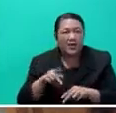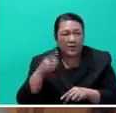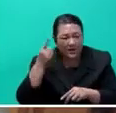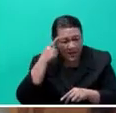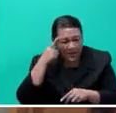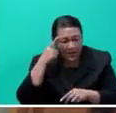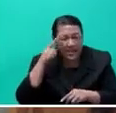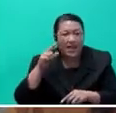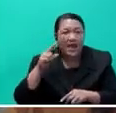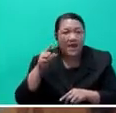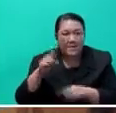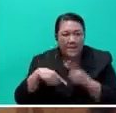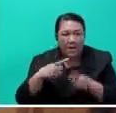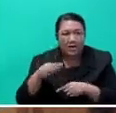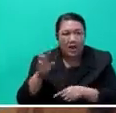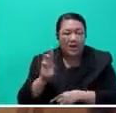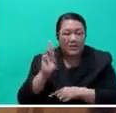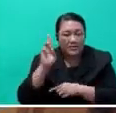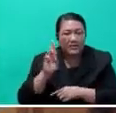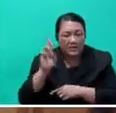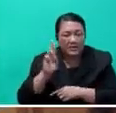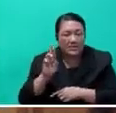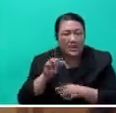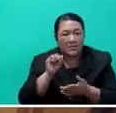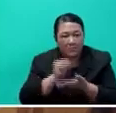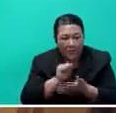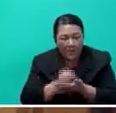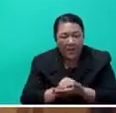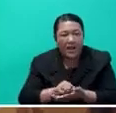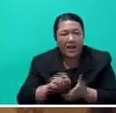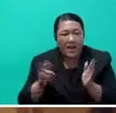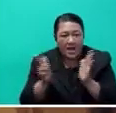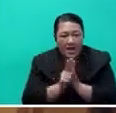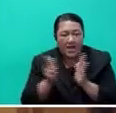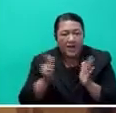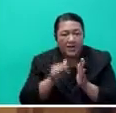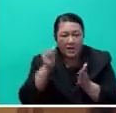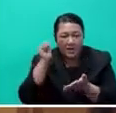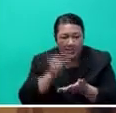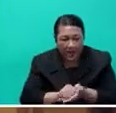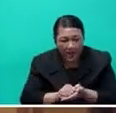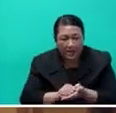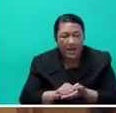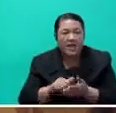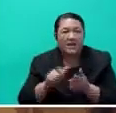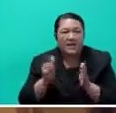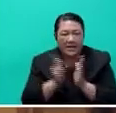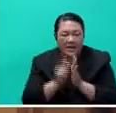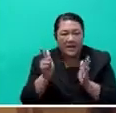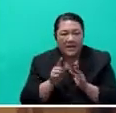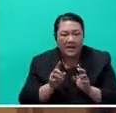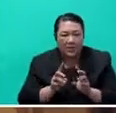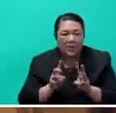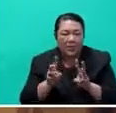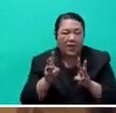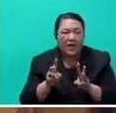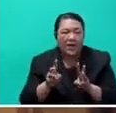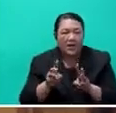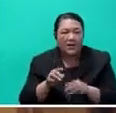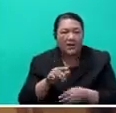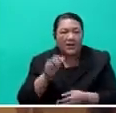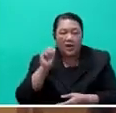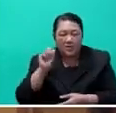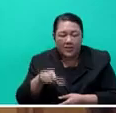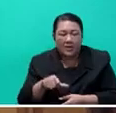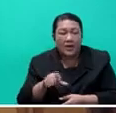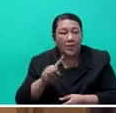right. We must get it legally correct and legally right, so we do so. And what's paramount here,